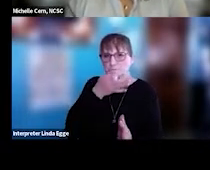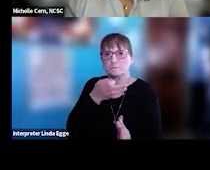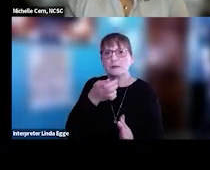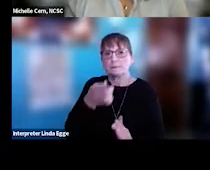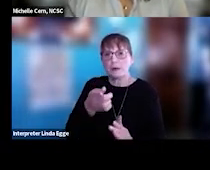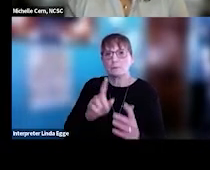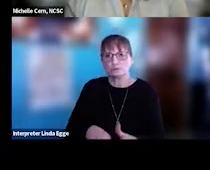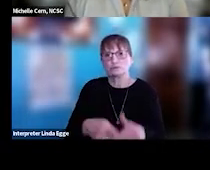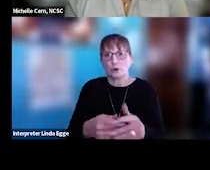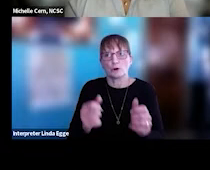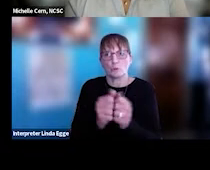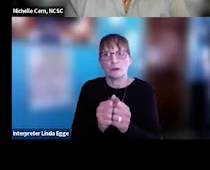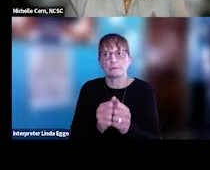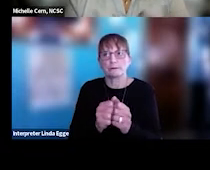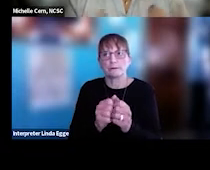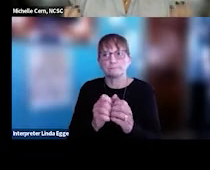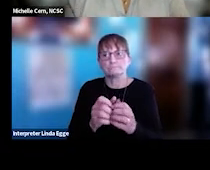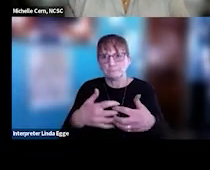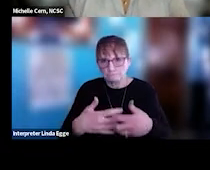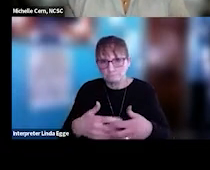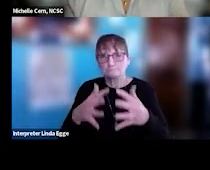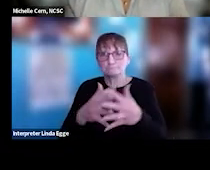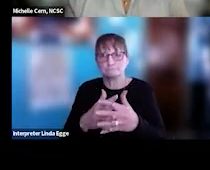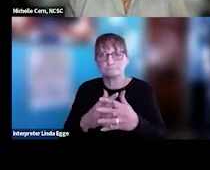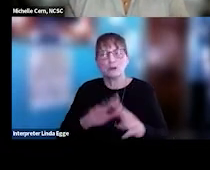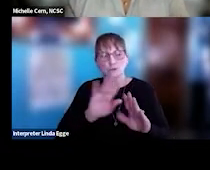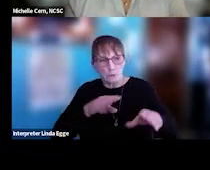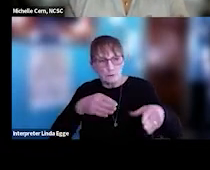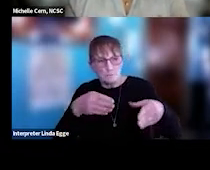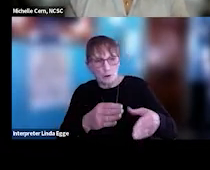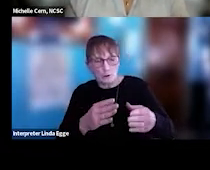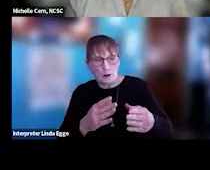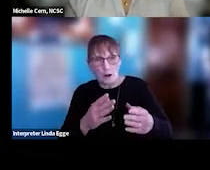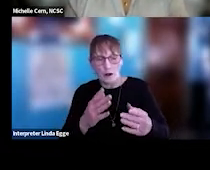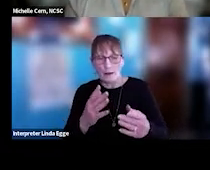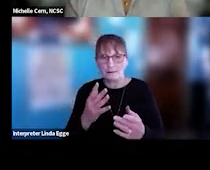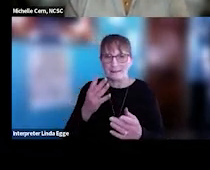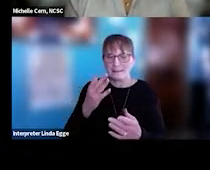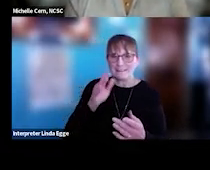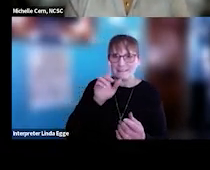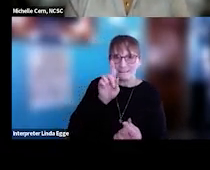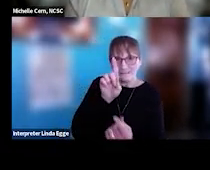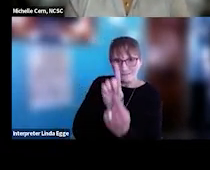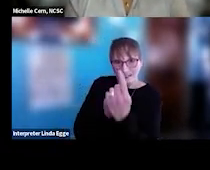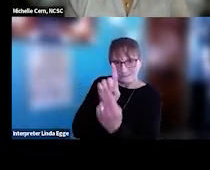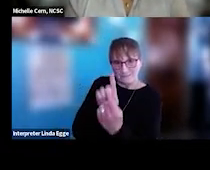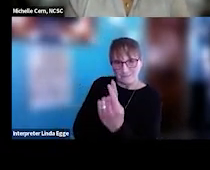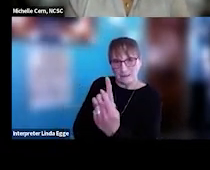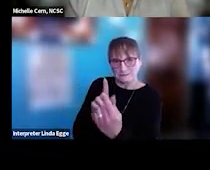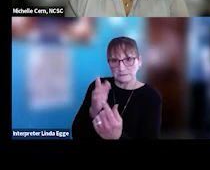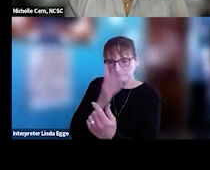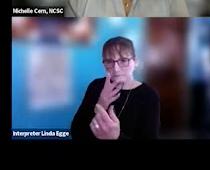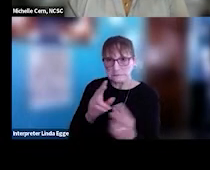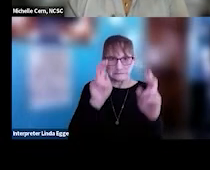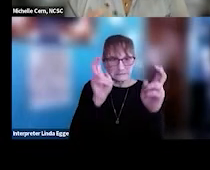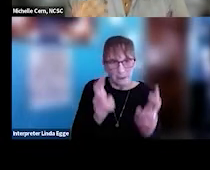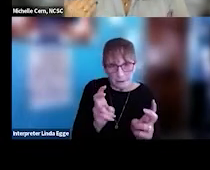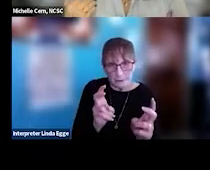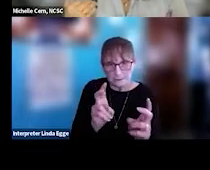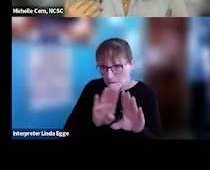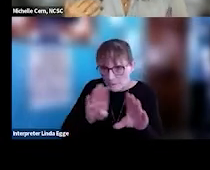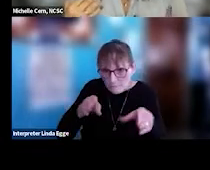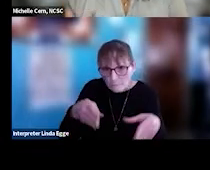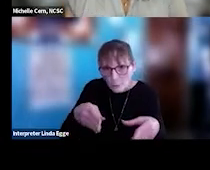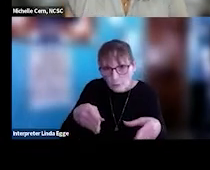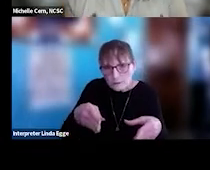that we executed. So again, focusing on face-to-face, recurring topics, focused